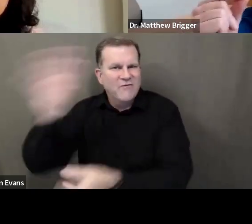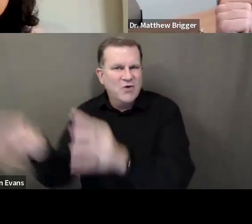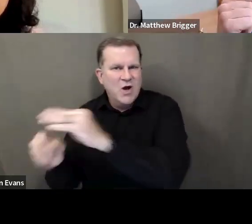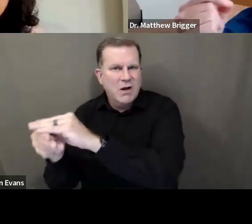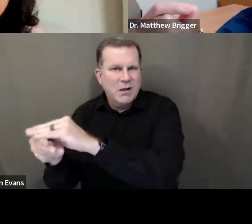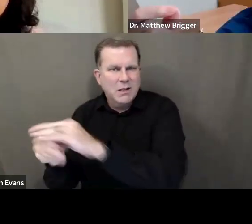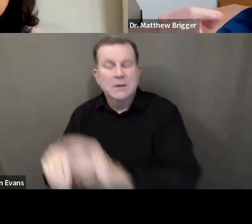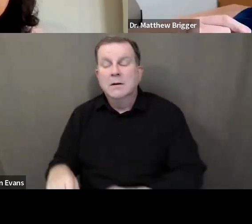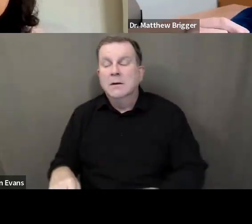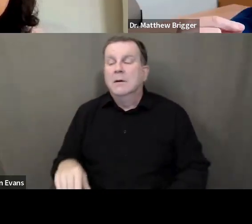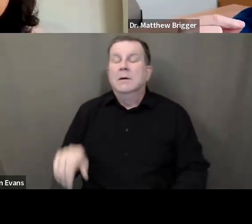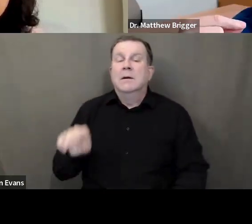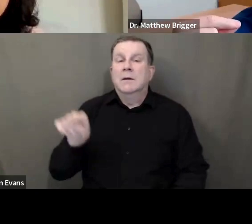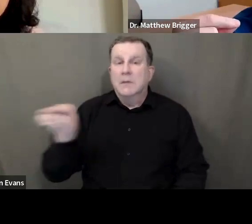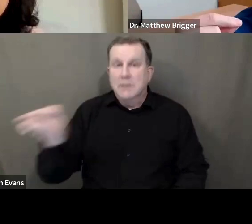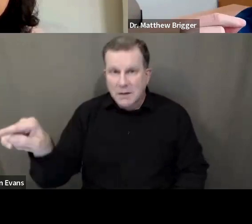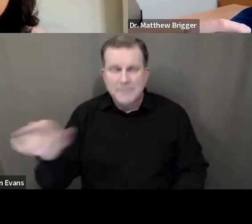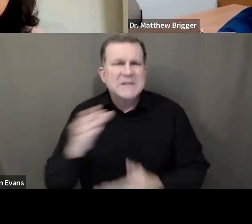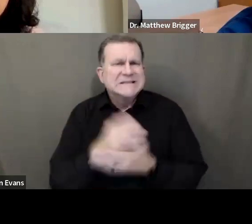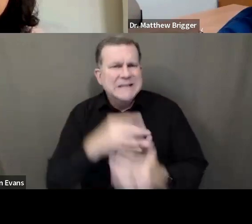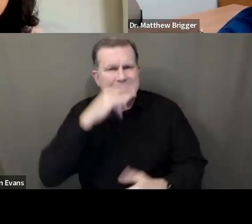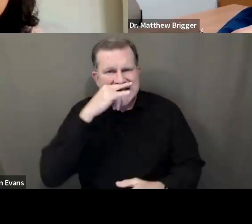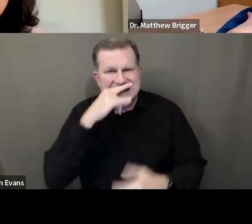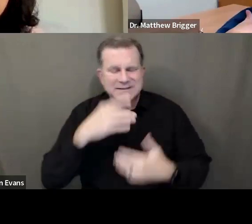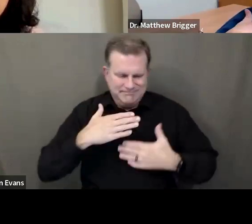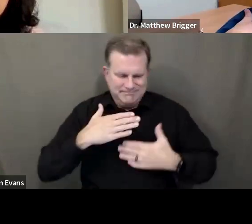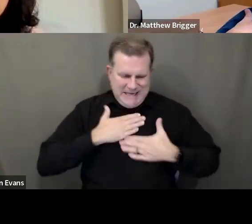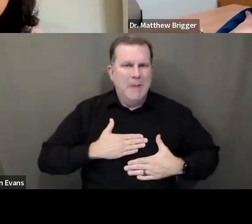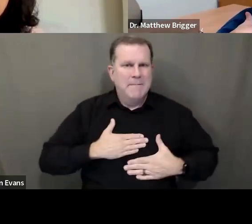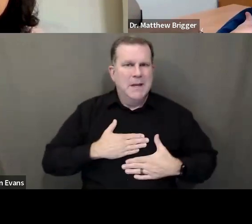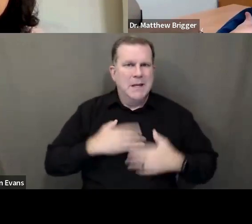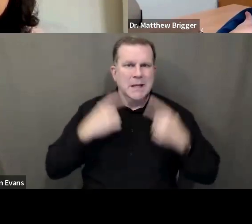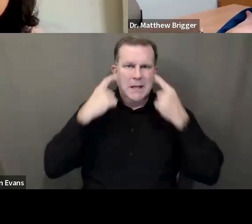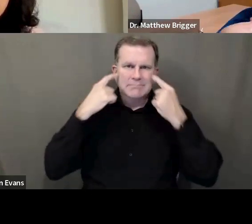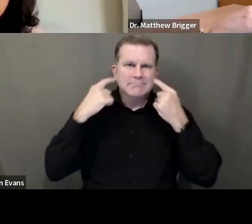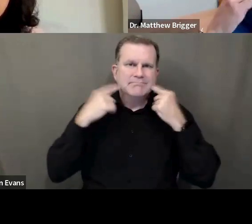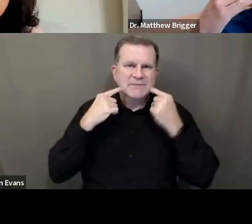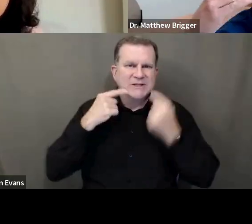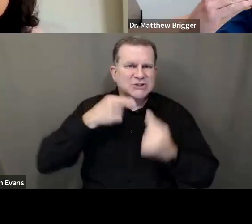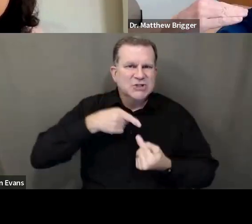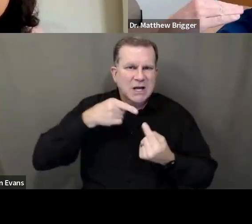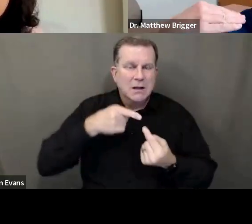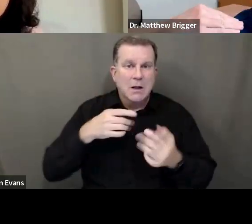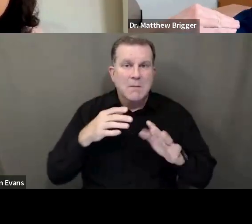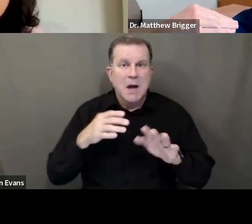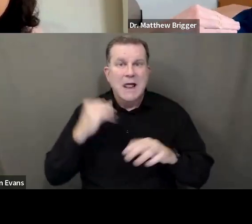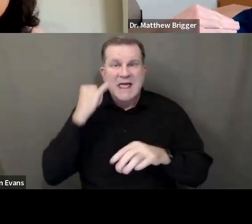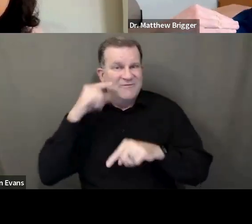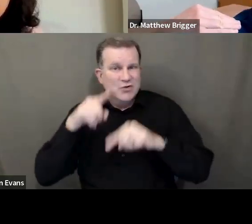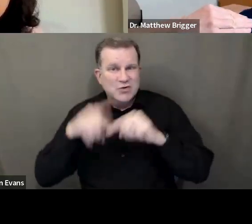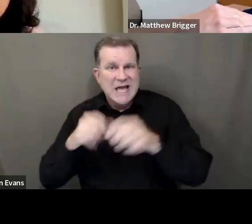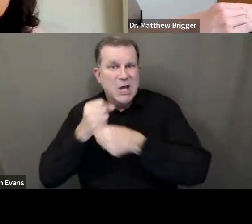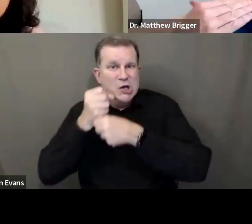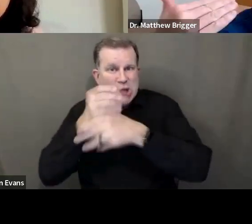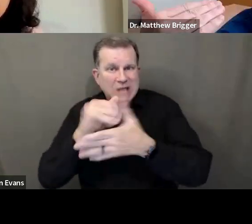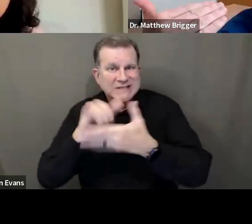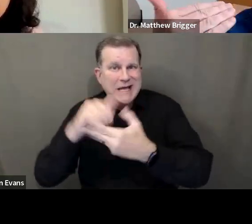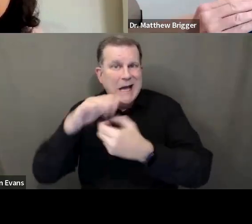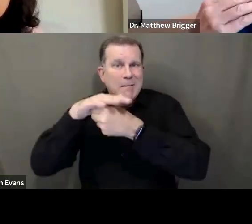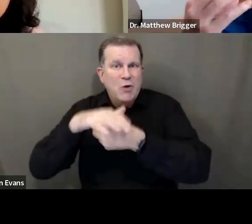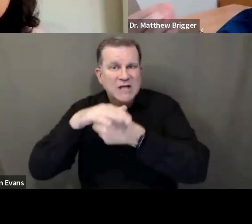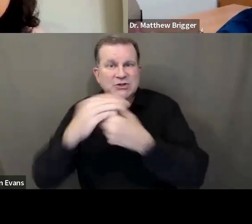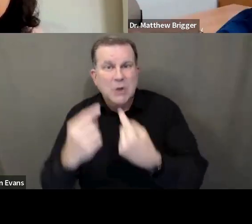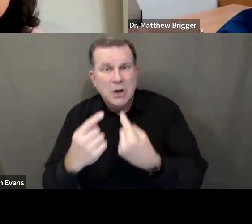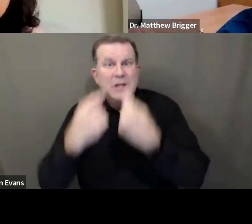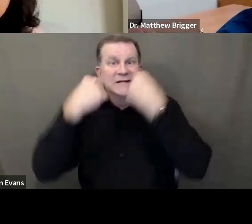children who we're going to struggle from an anatomic basis. So regardless of how things work sort of down below, if you can't generate the pressure from above,